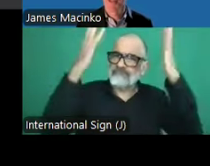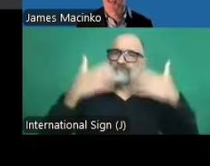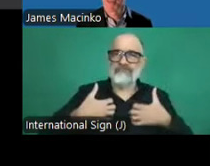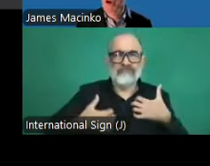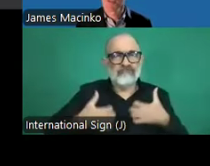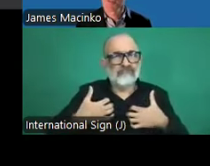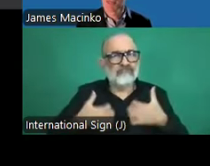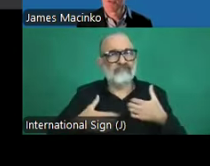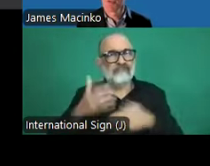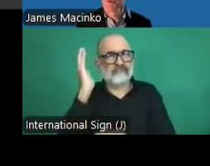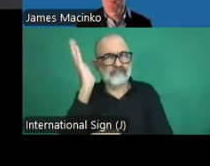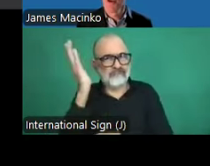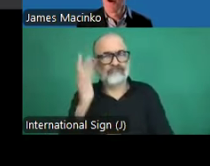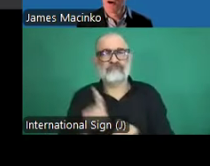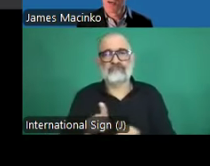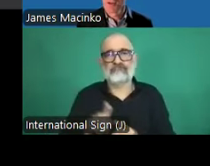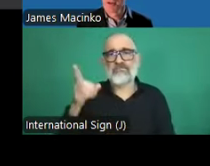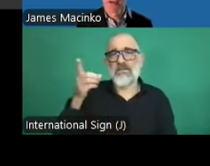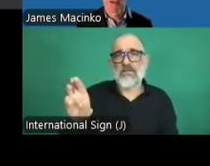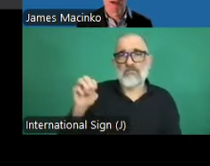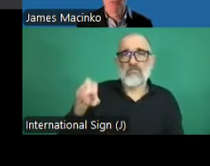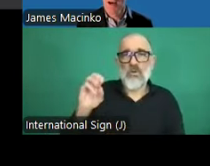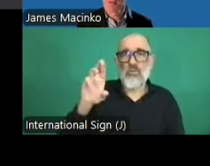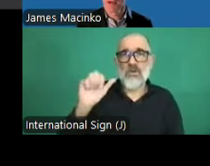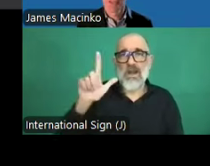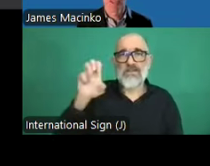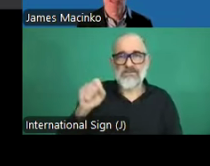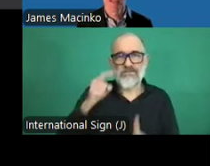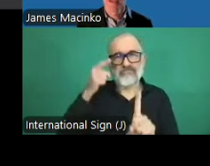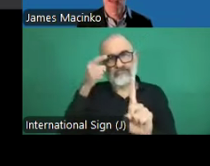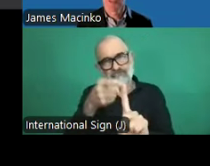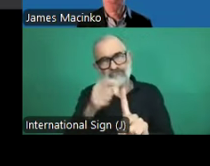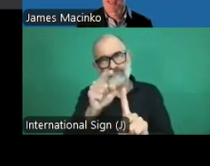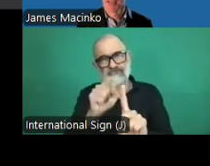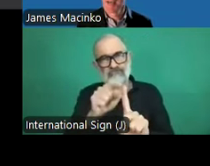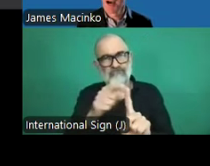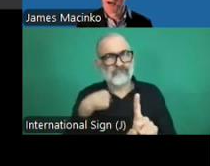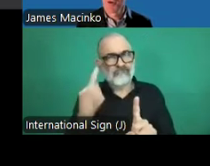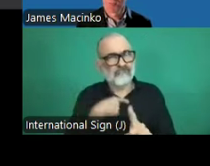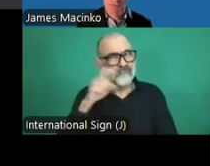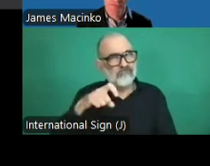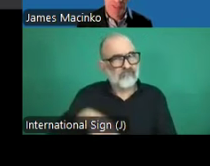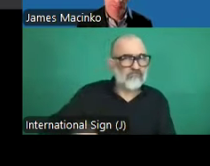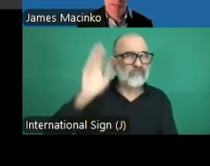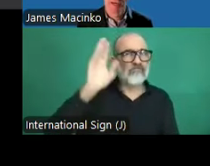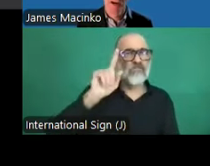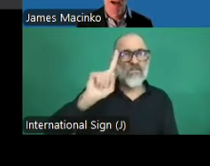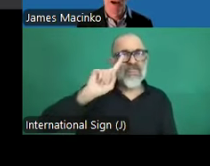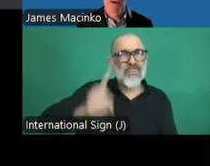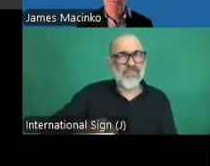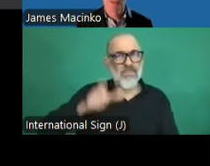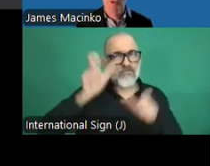pointed out, nearly 1,000 people from all around our region. It's really an honor and a privilege to be